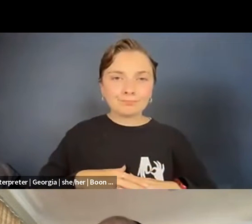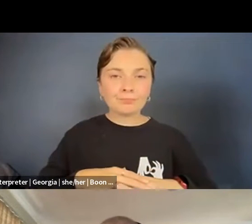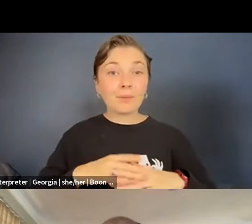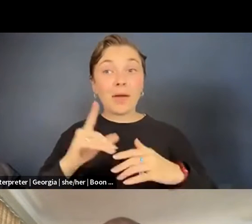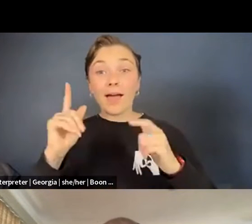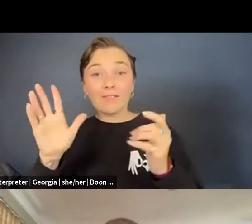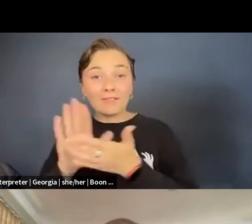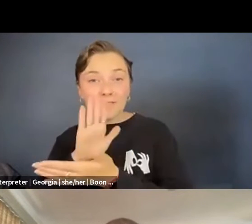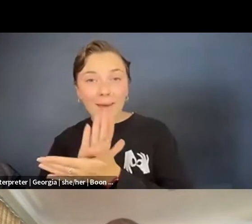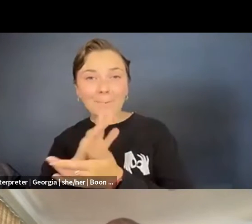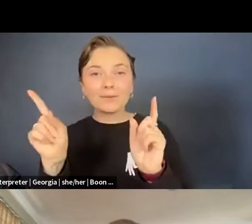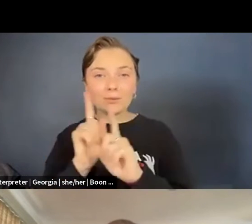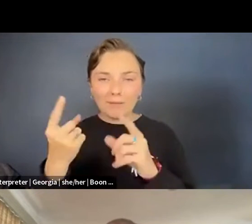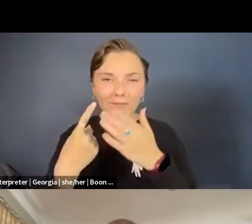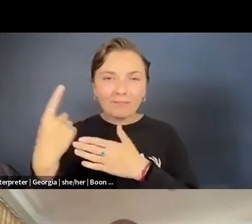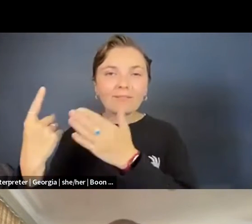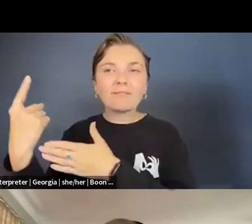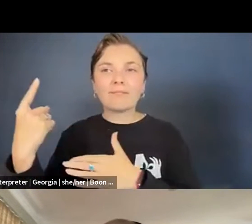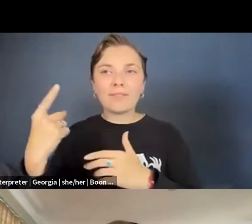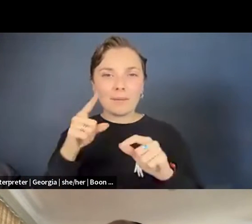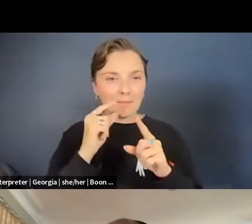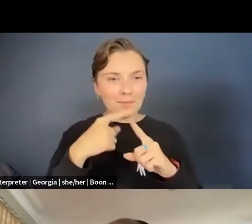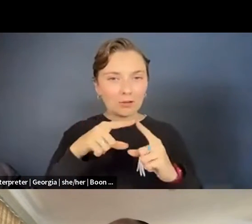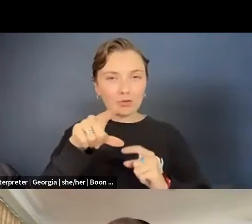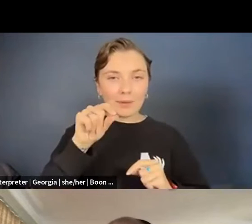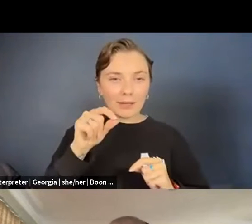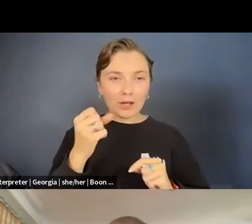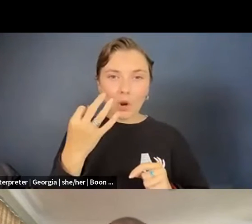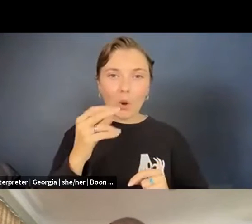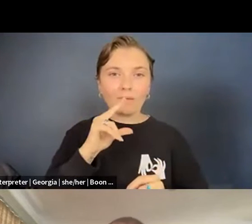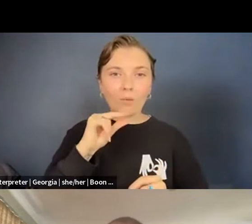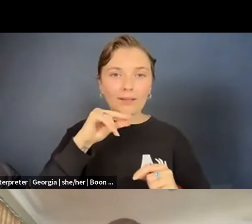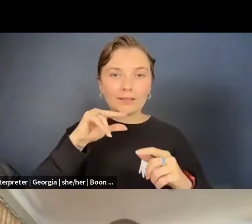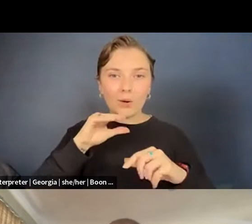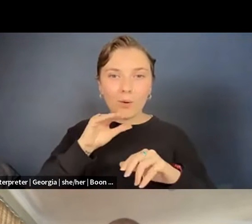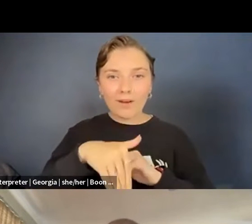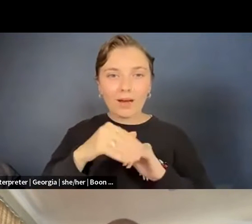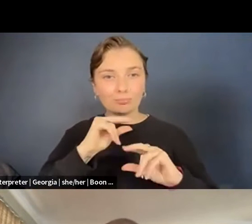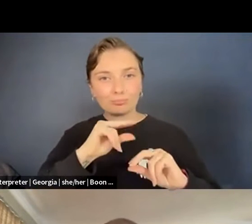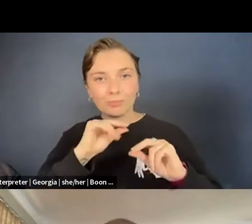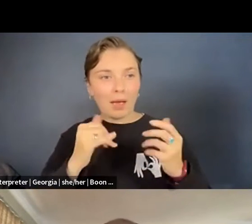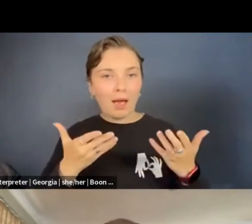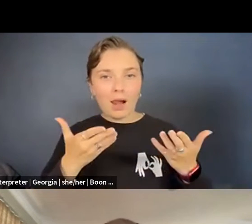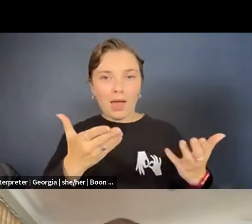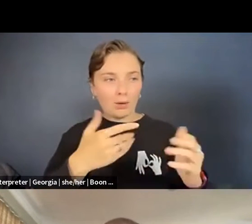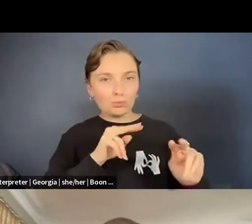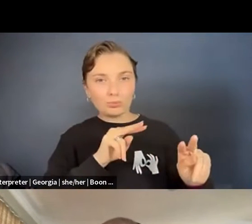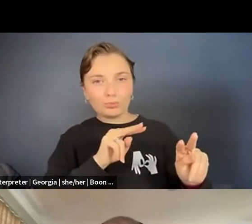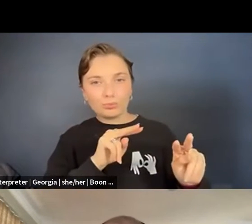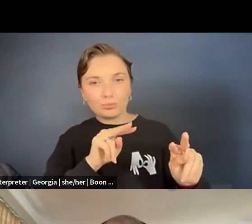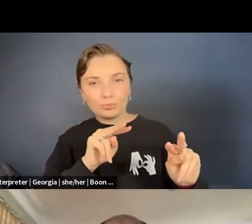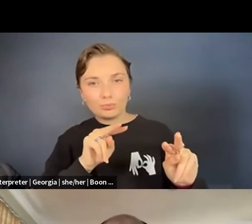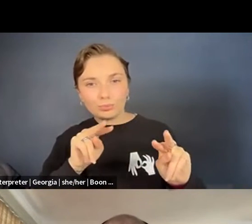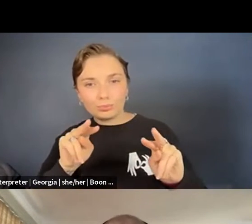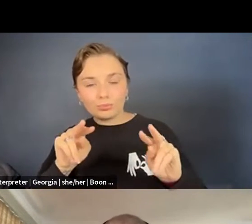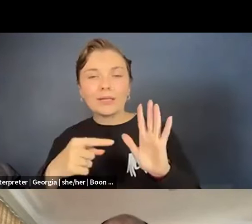joy, and the fact that you've chosen not to have a voiceover, but to allow the piece to unfold in a temporal way